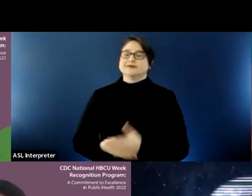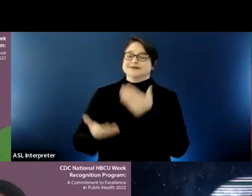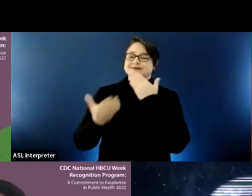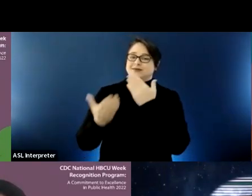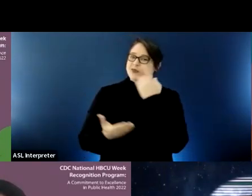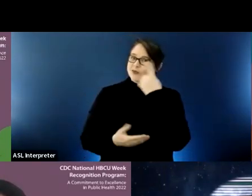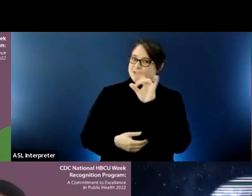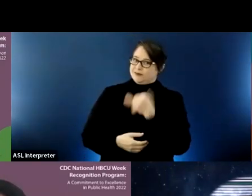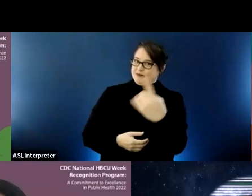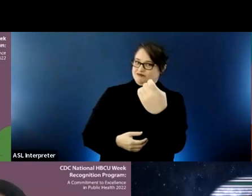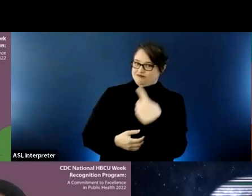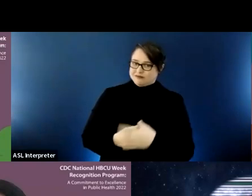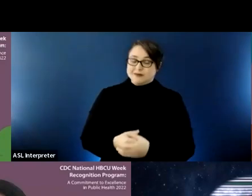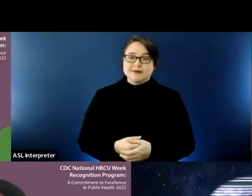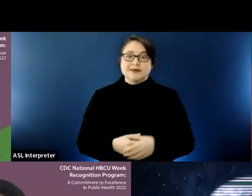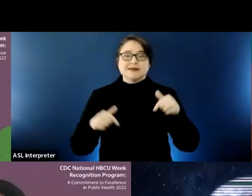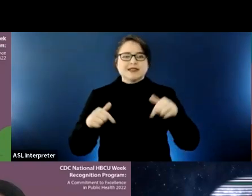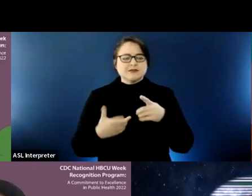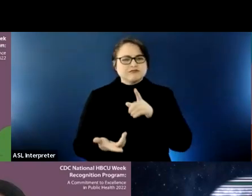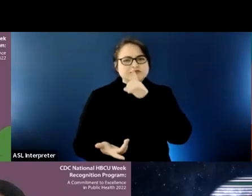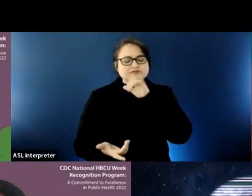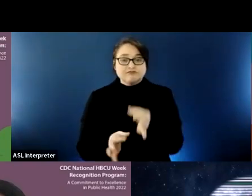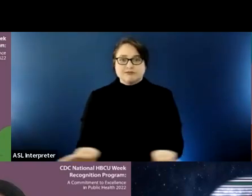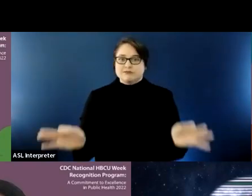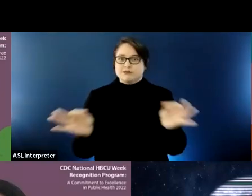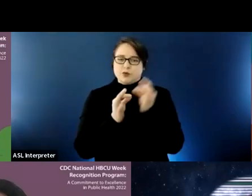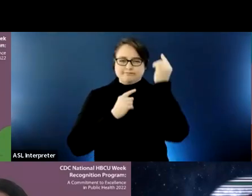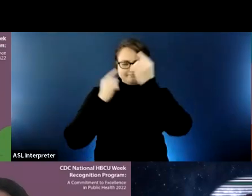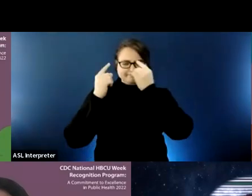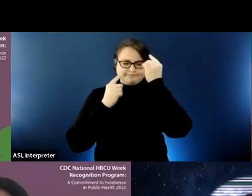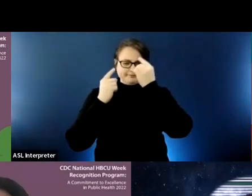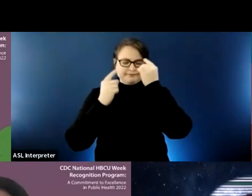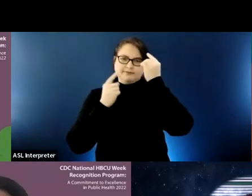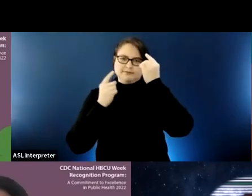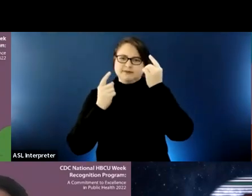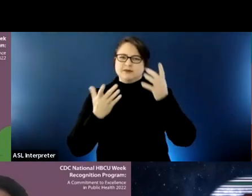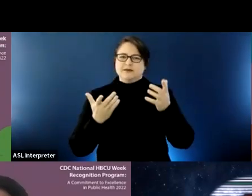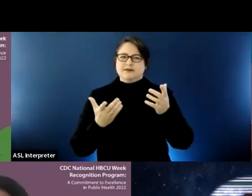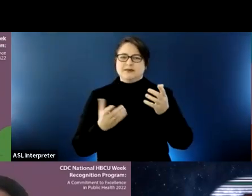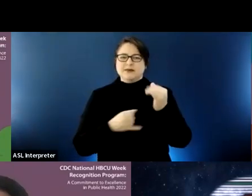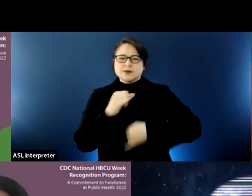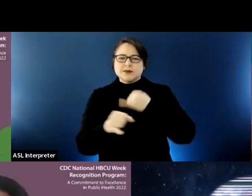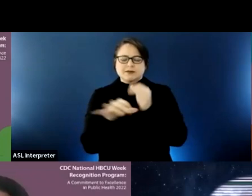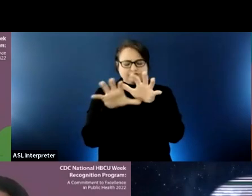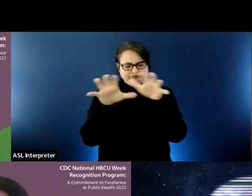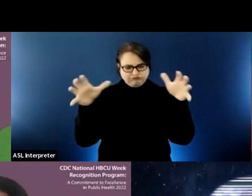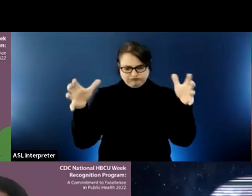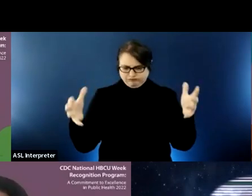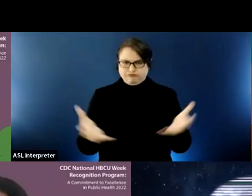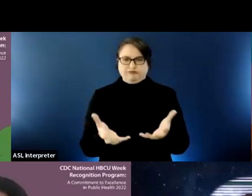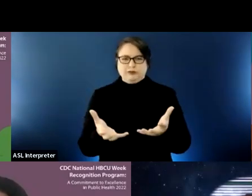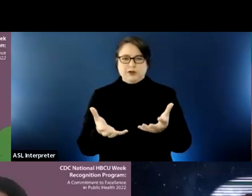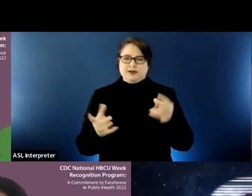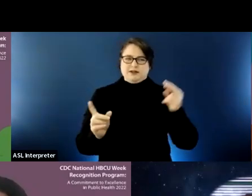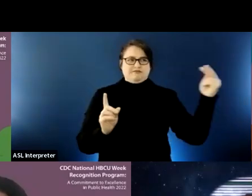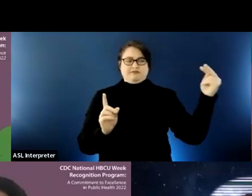question. You know, this is a really important consideration given the international visibility and role of the Centers